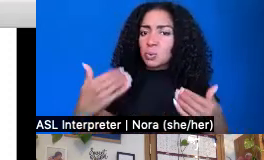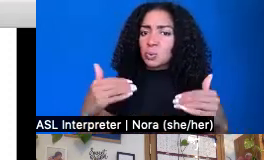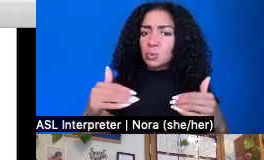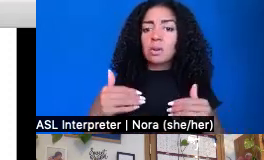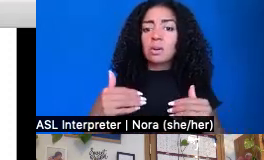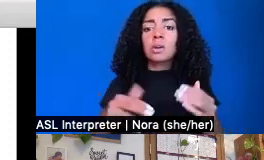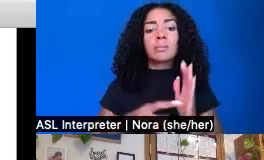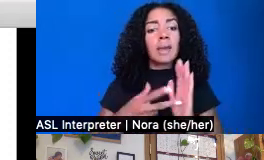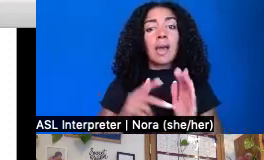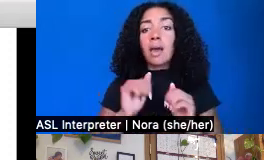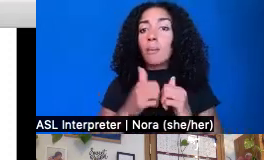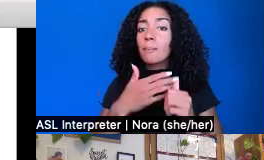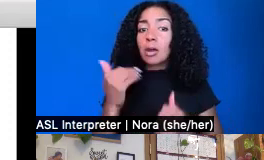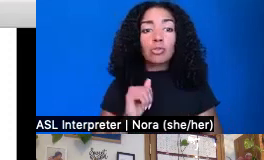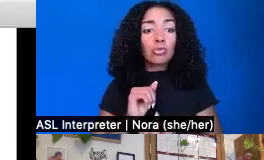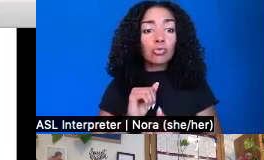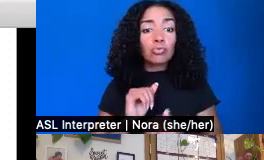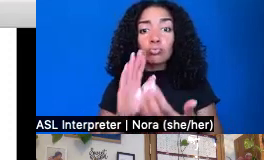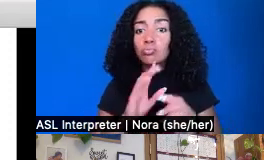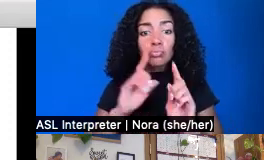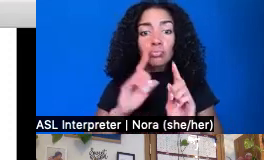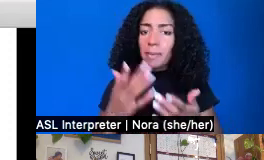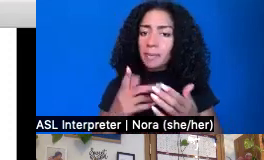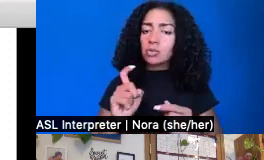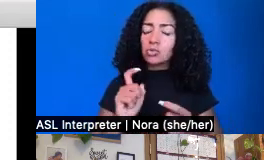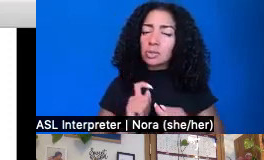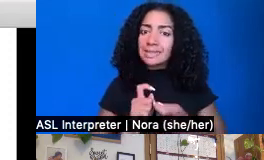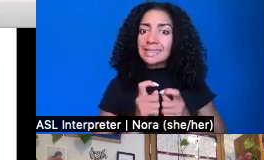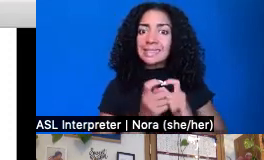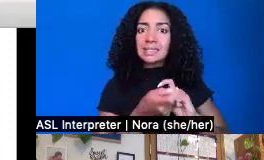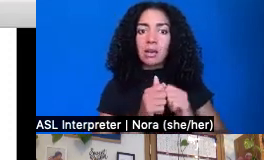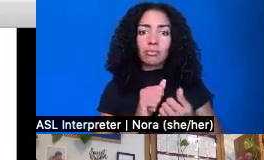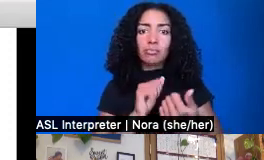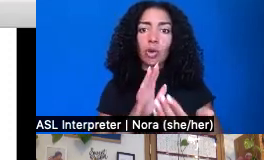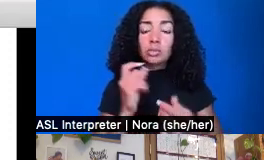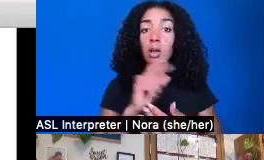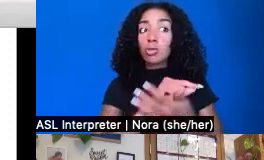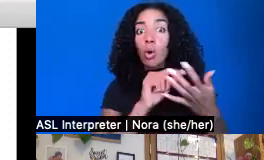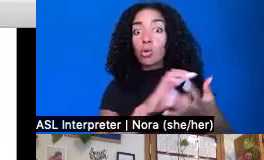better. And carrying those stories with us really matter.